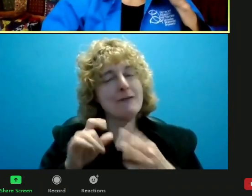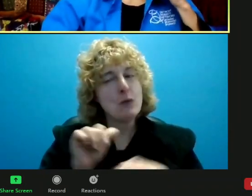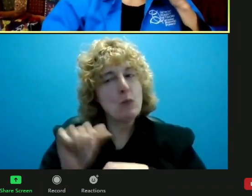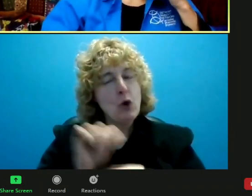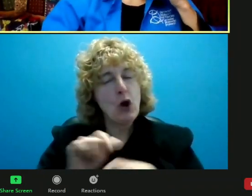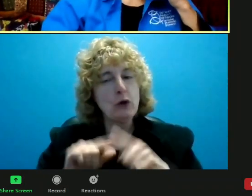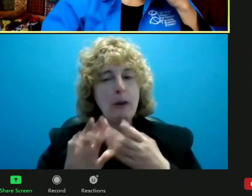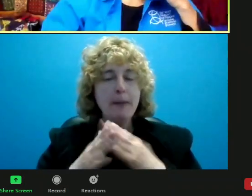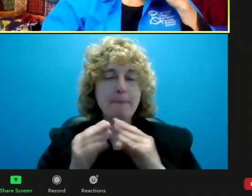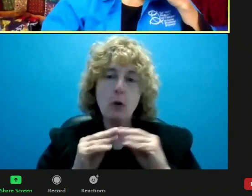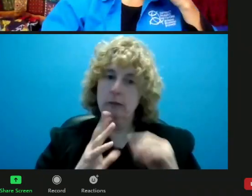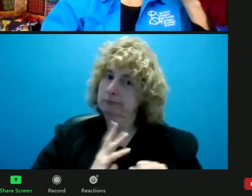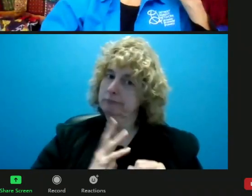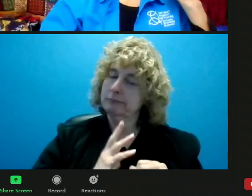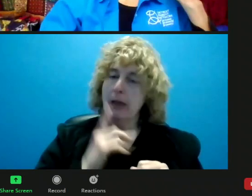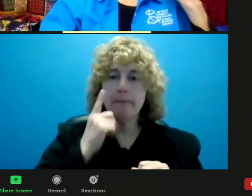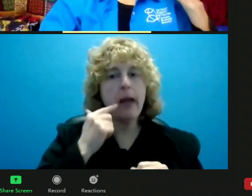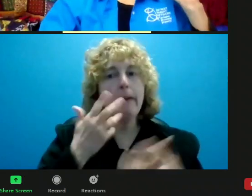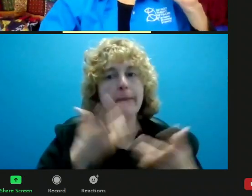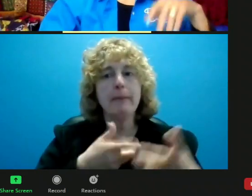for him because he may hit you with the putter.